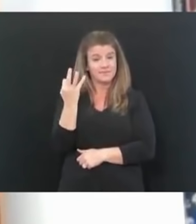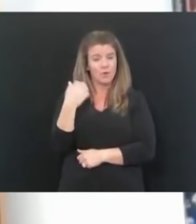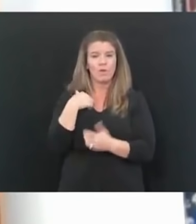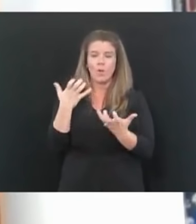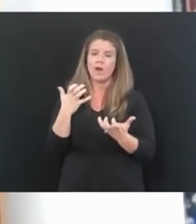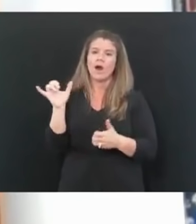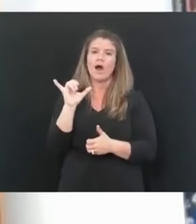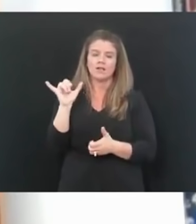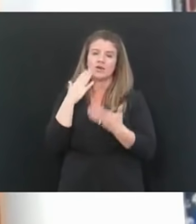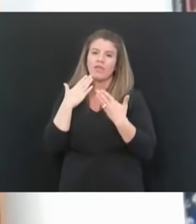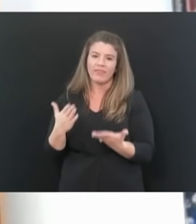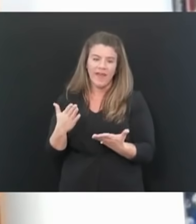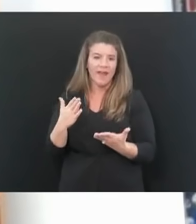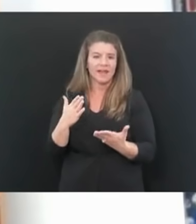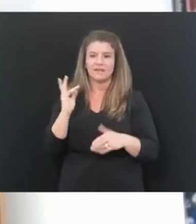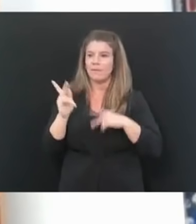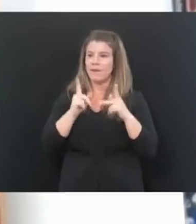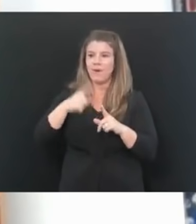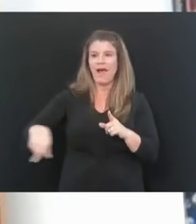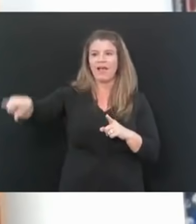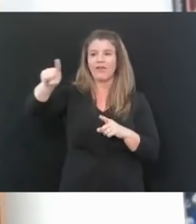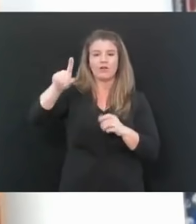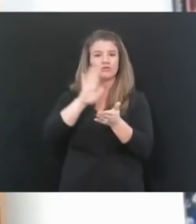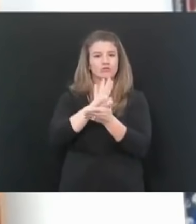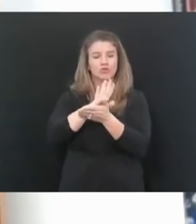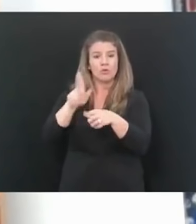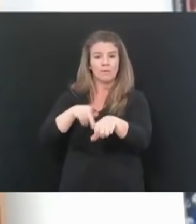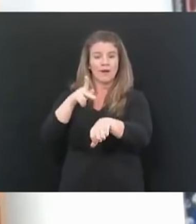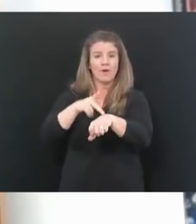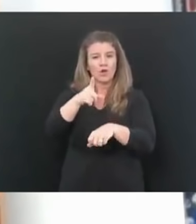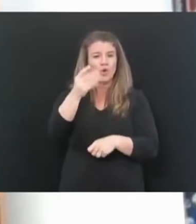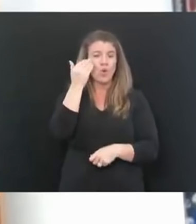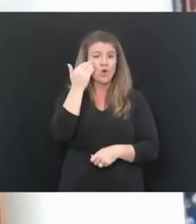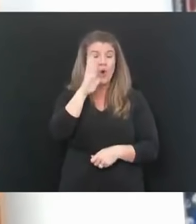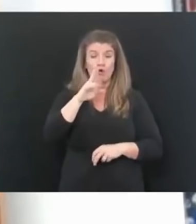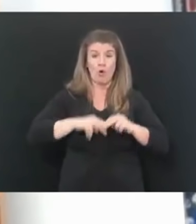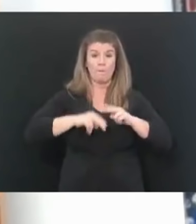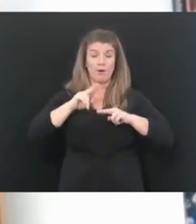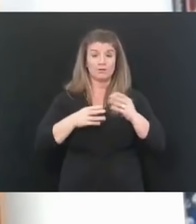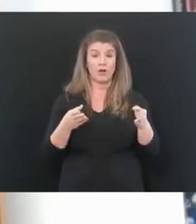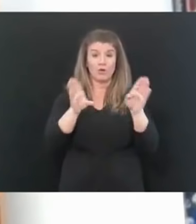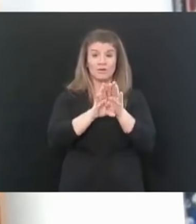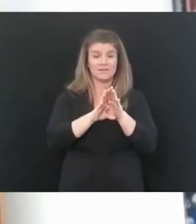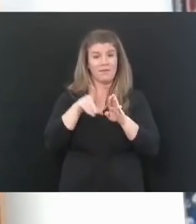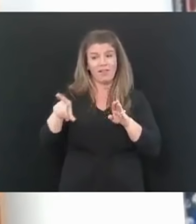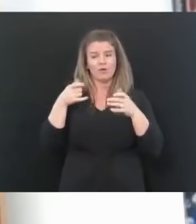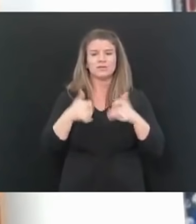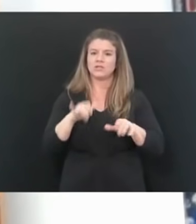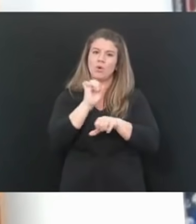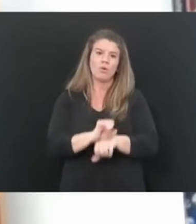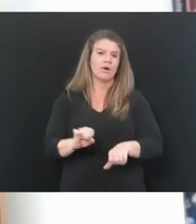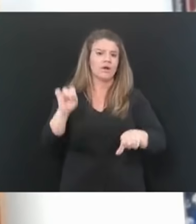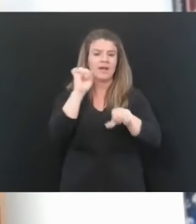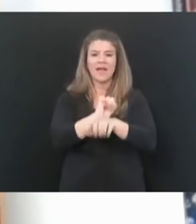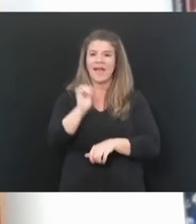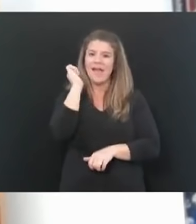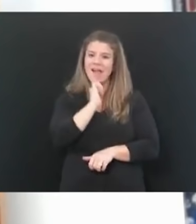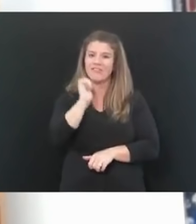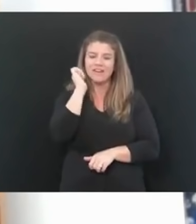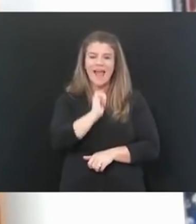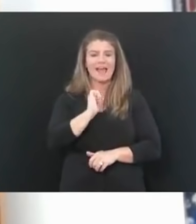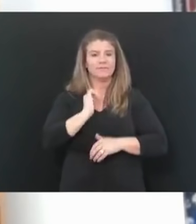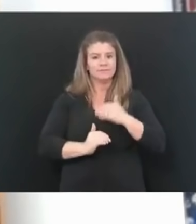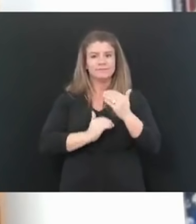want to thank the folks who are out there in the school principals. And even though the buildings may be closed, they're working each and every day to continue organizing